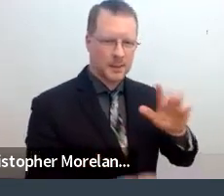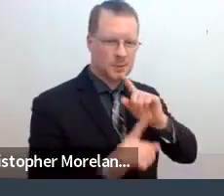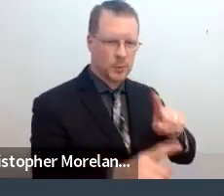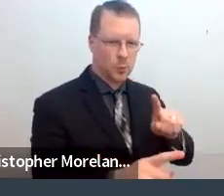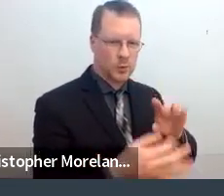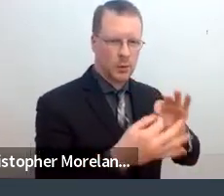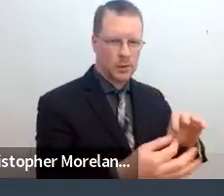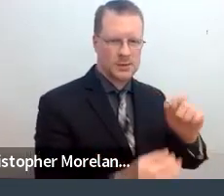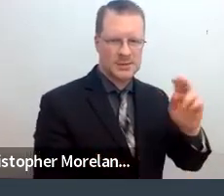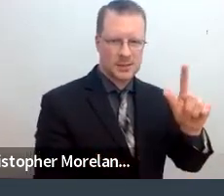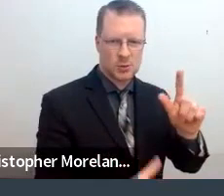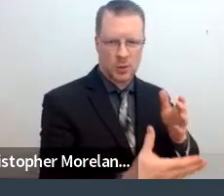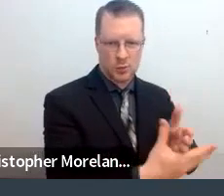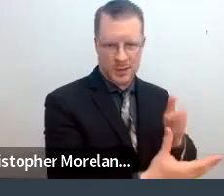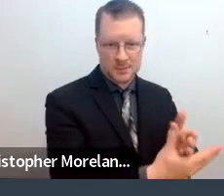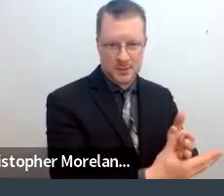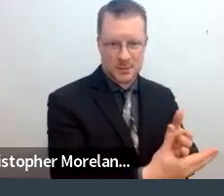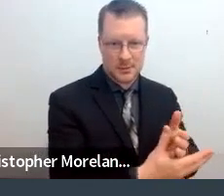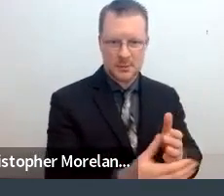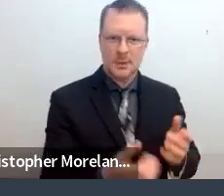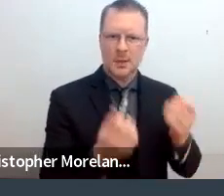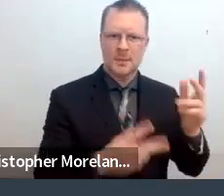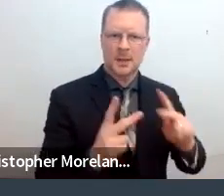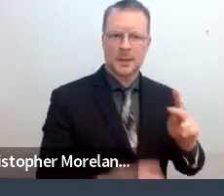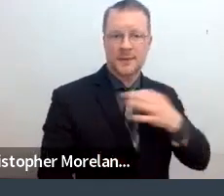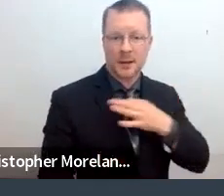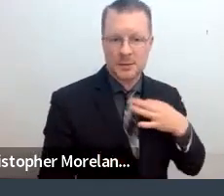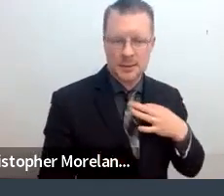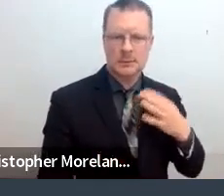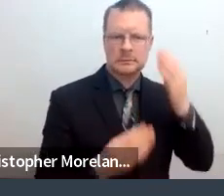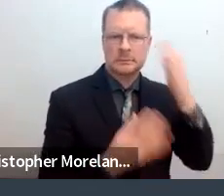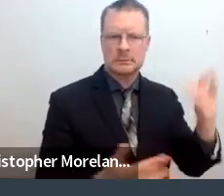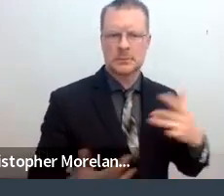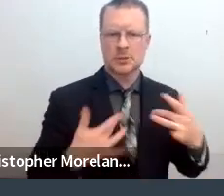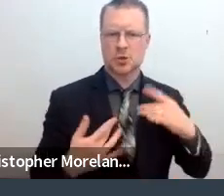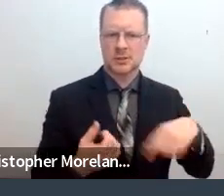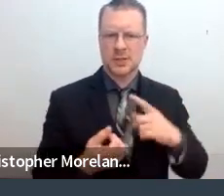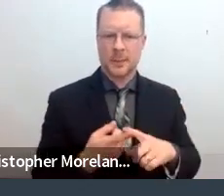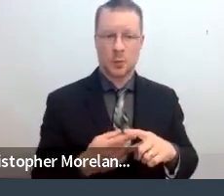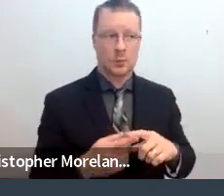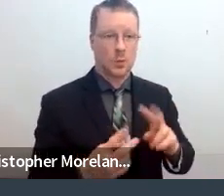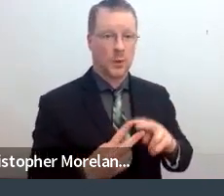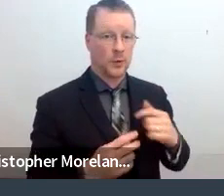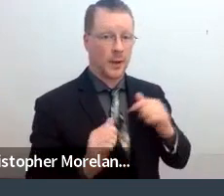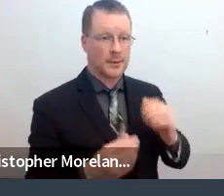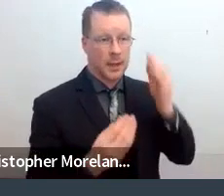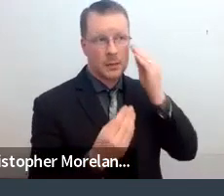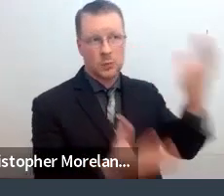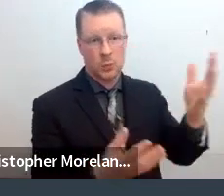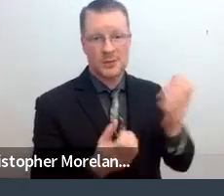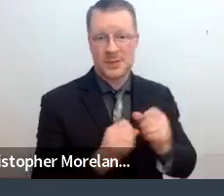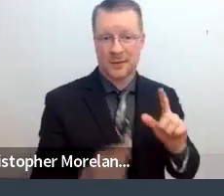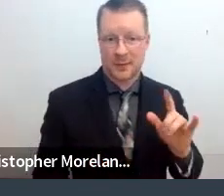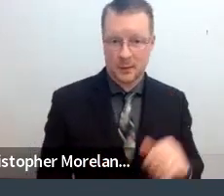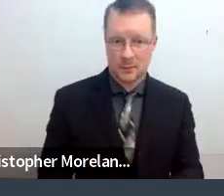As was previously acknowledged by the AAMC report on sexual harassment, many people, faculty in particular, express concerns